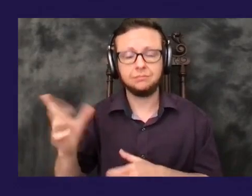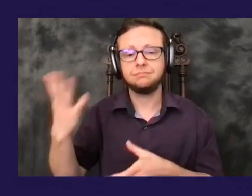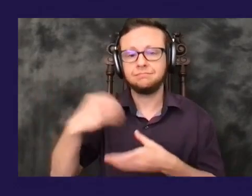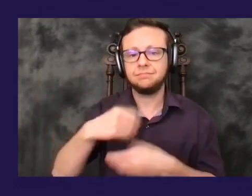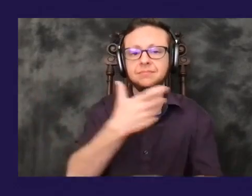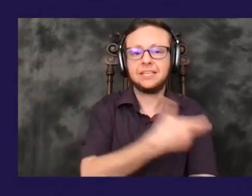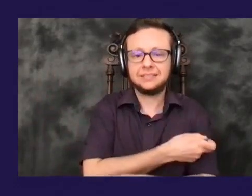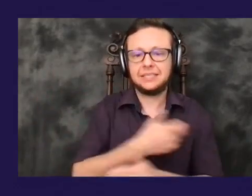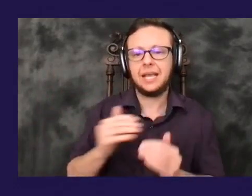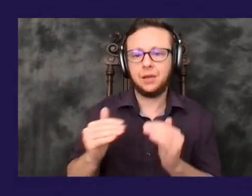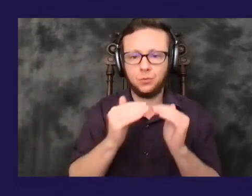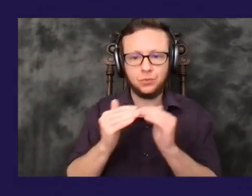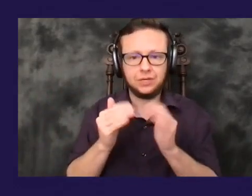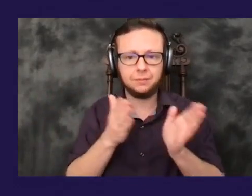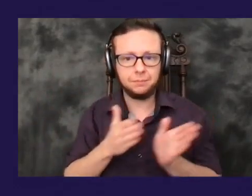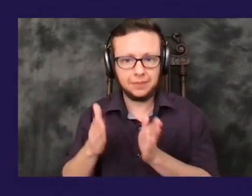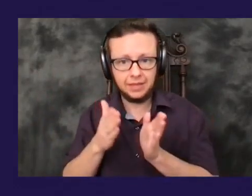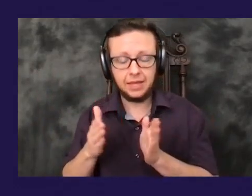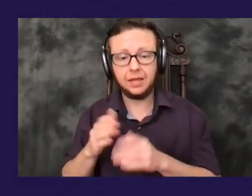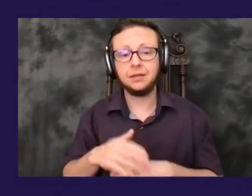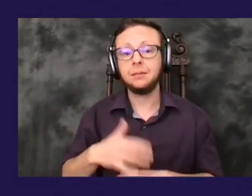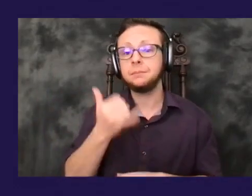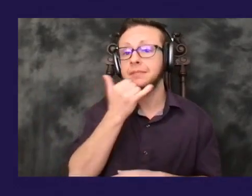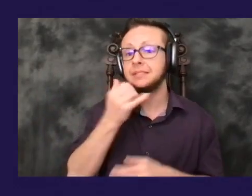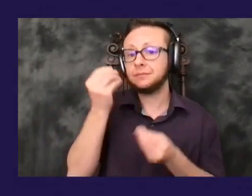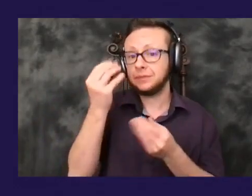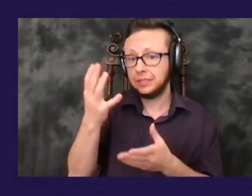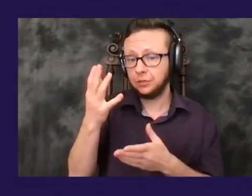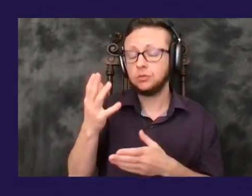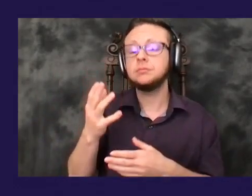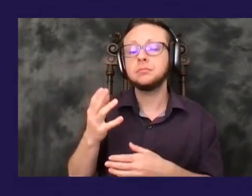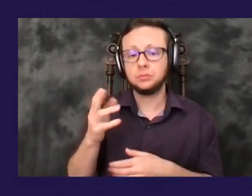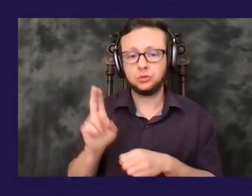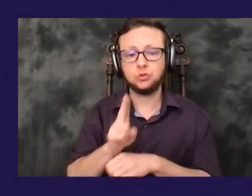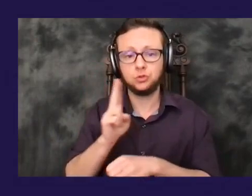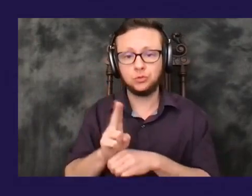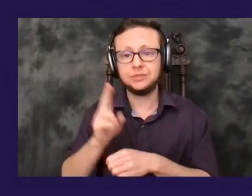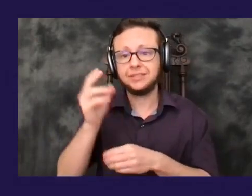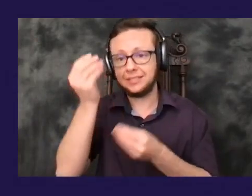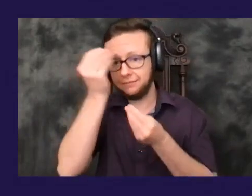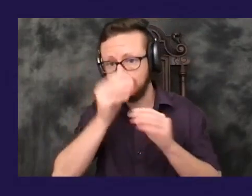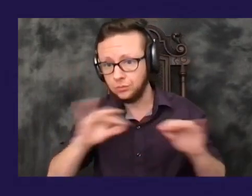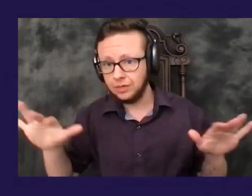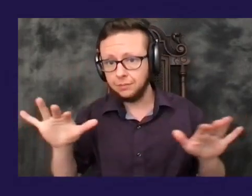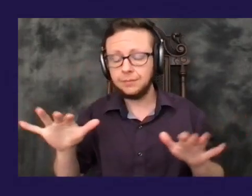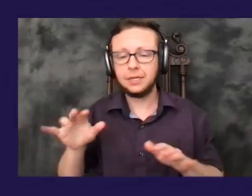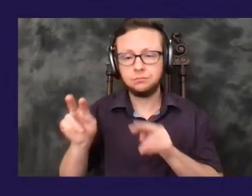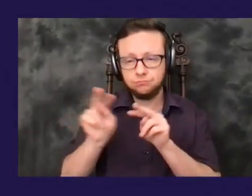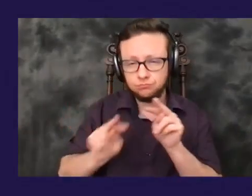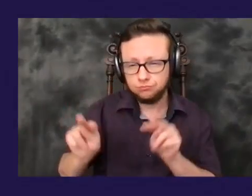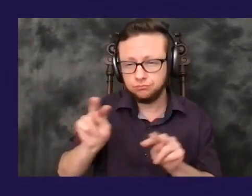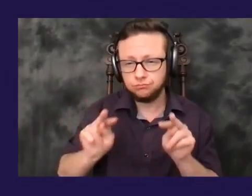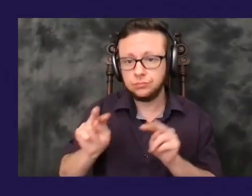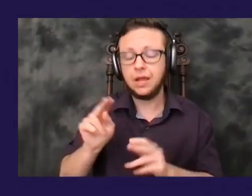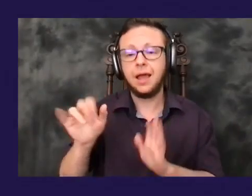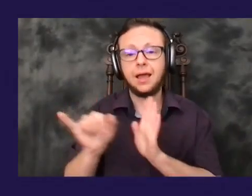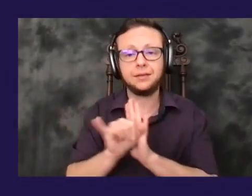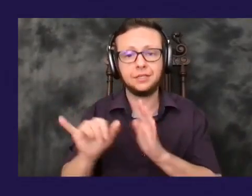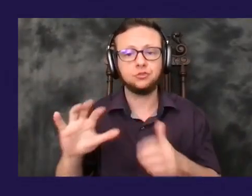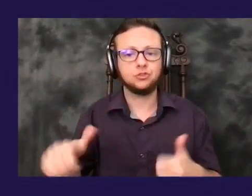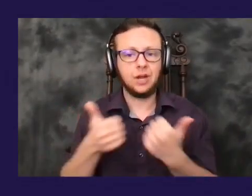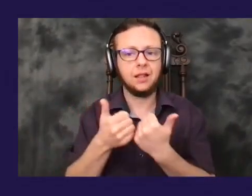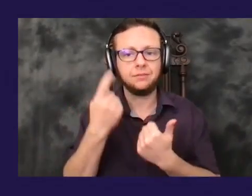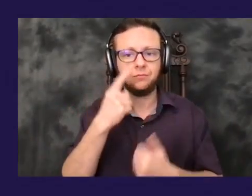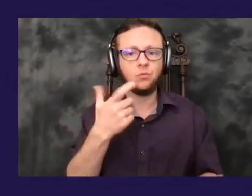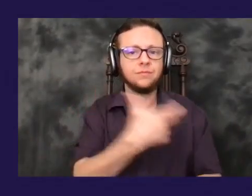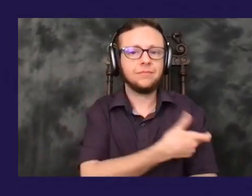plan. The misinformation unit used the framework of infodemic surveillance to identify challenges to vaccine confidence.